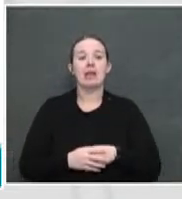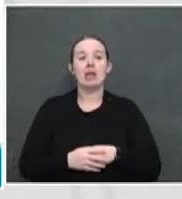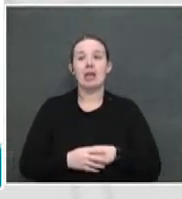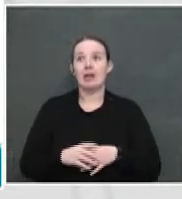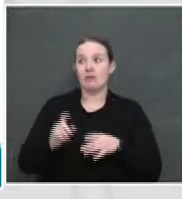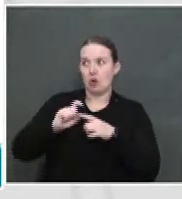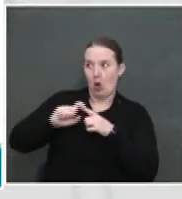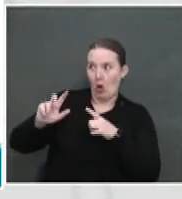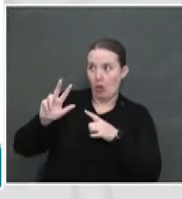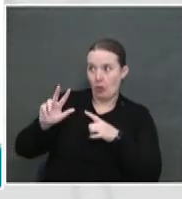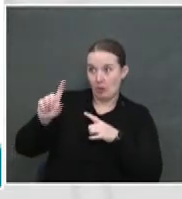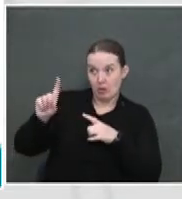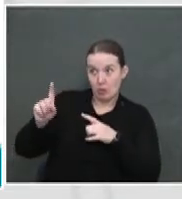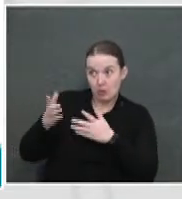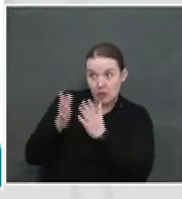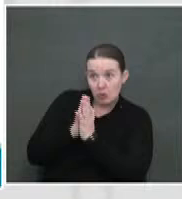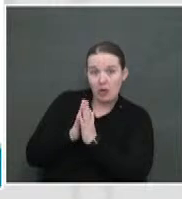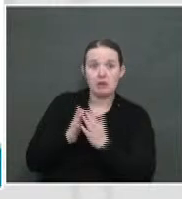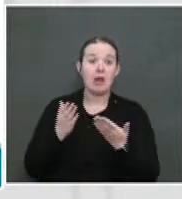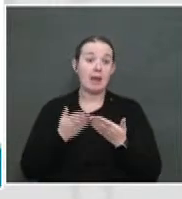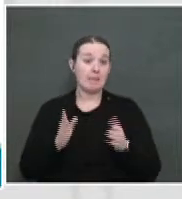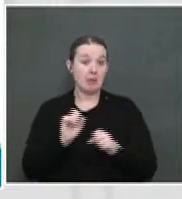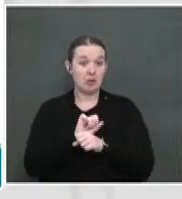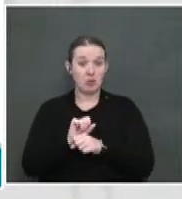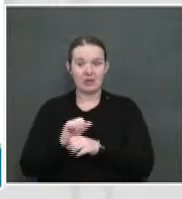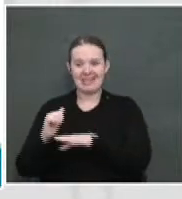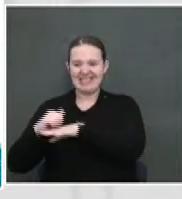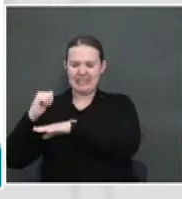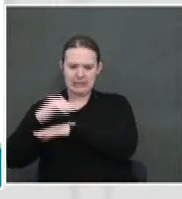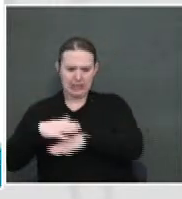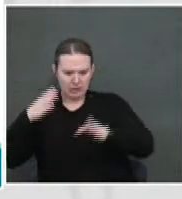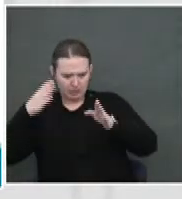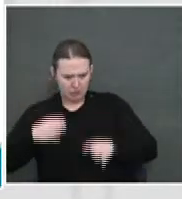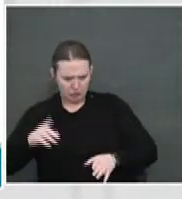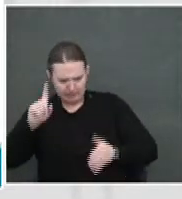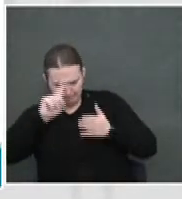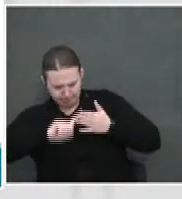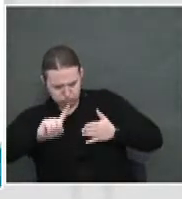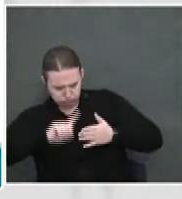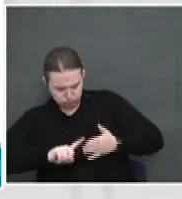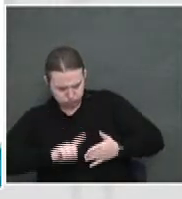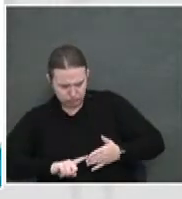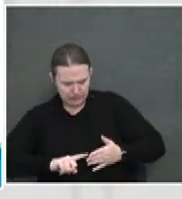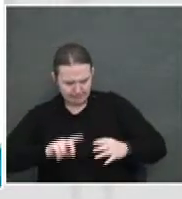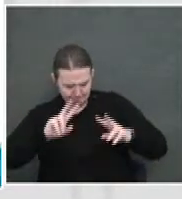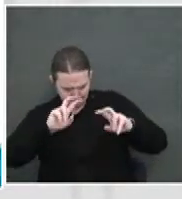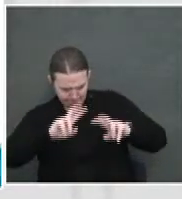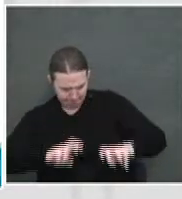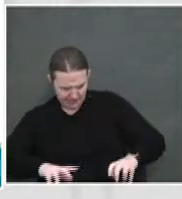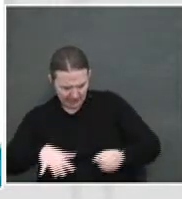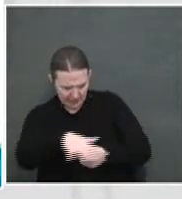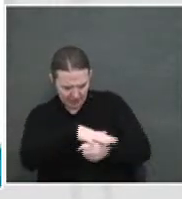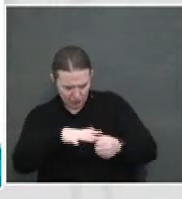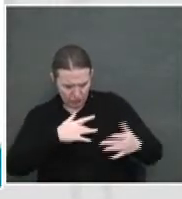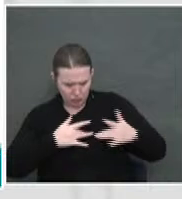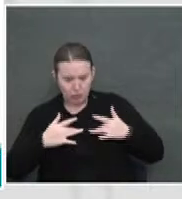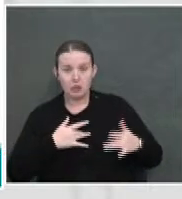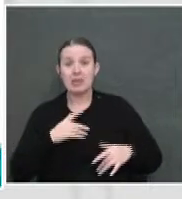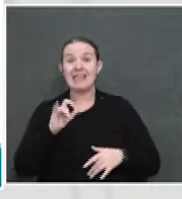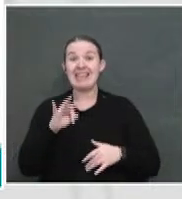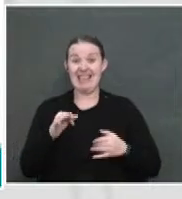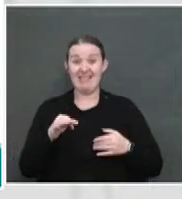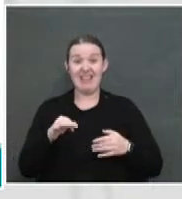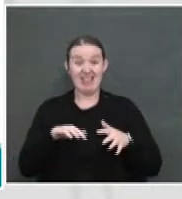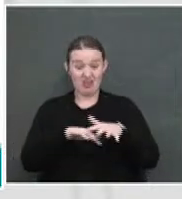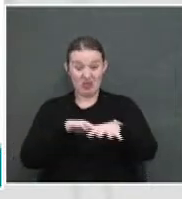311 request, where Public Works dispatches an engineer to conduct an assessment of the area of concern. If a traffic